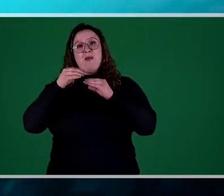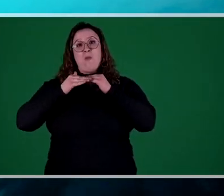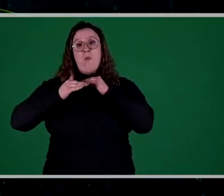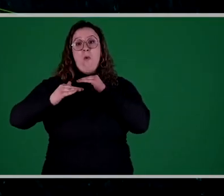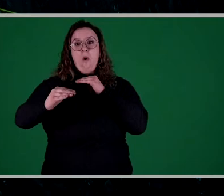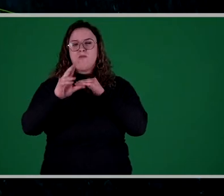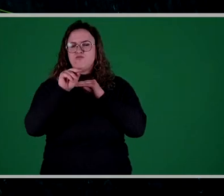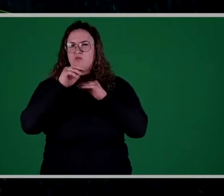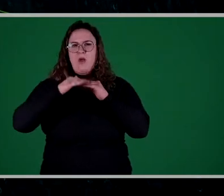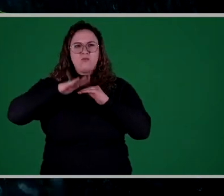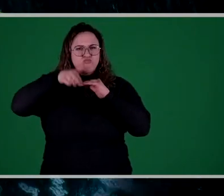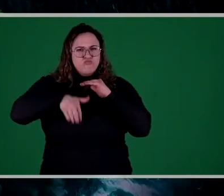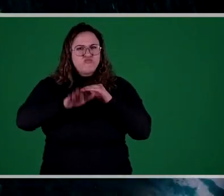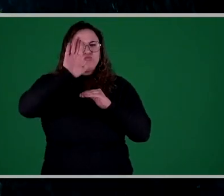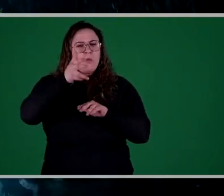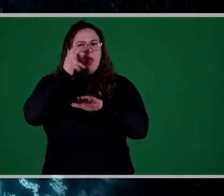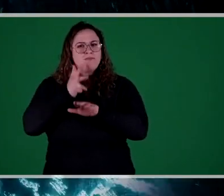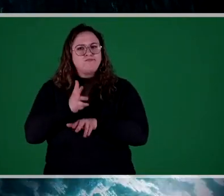cliffs.